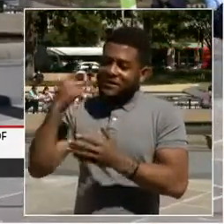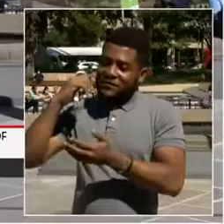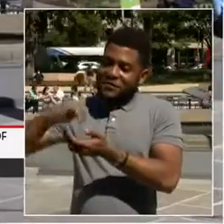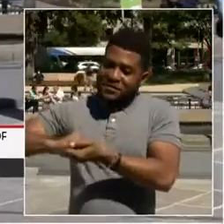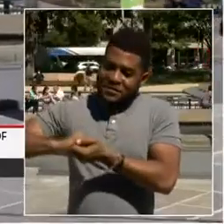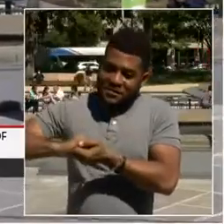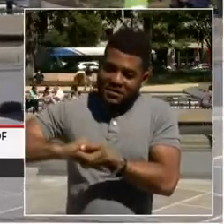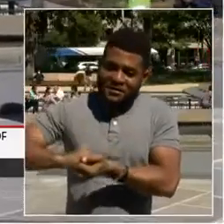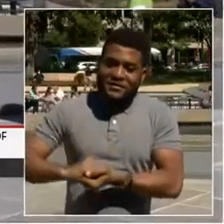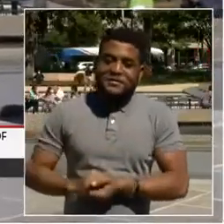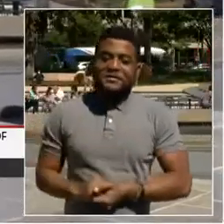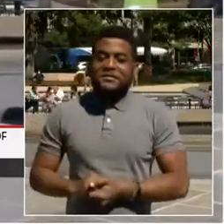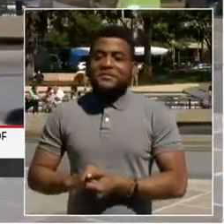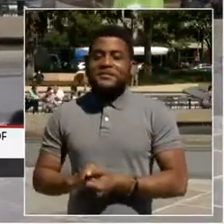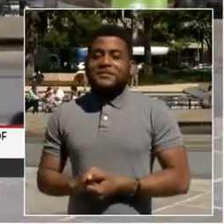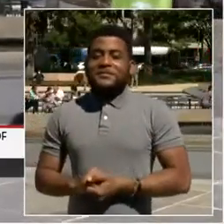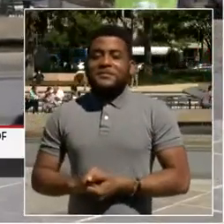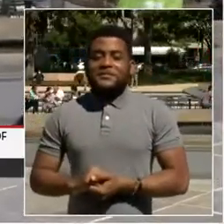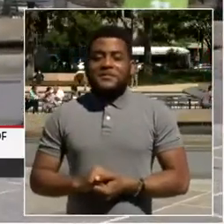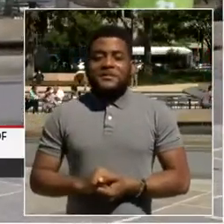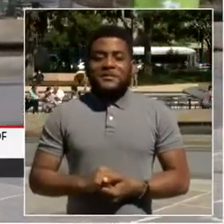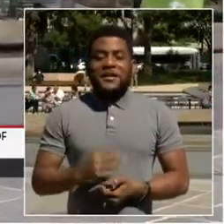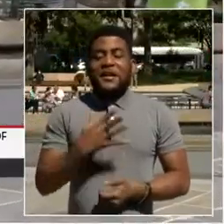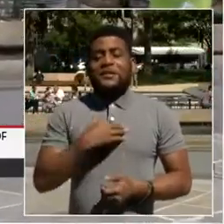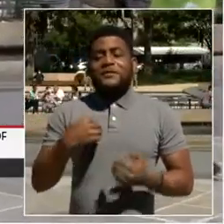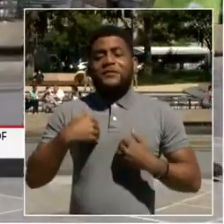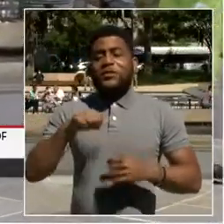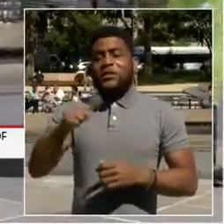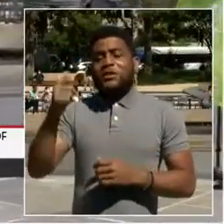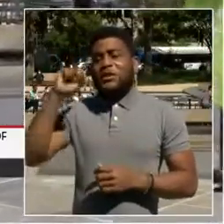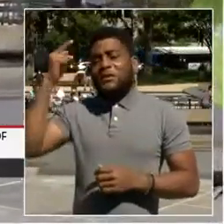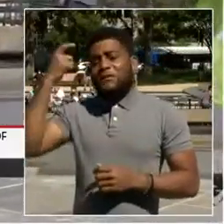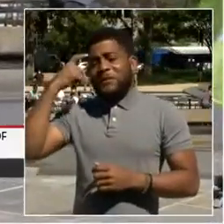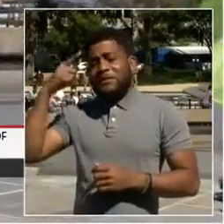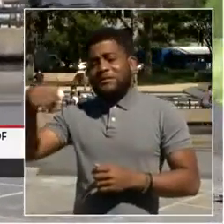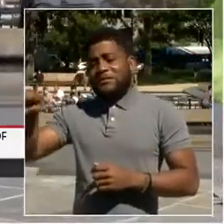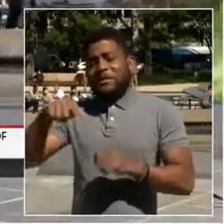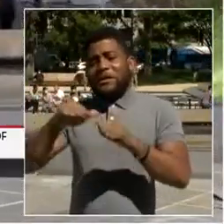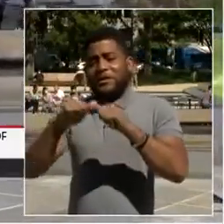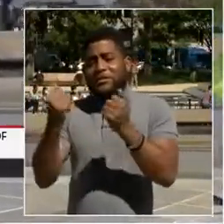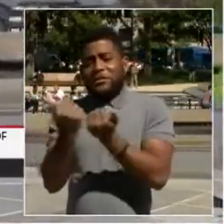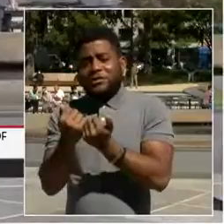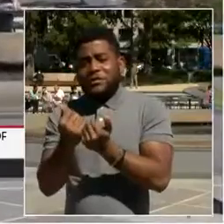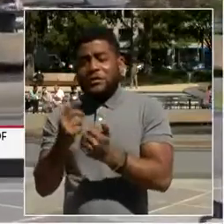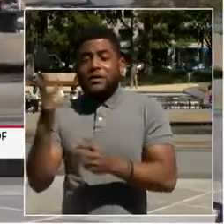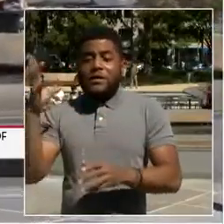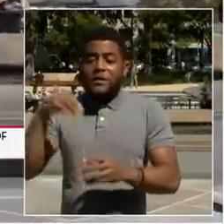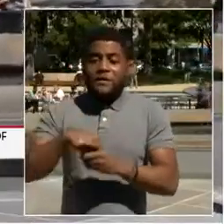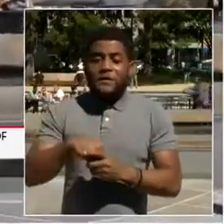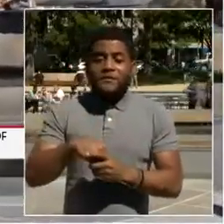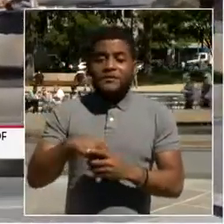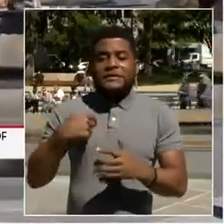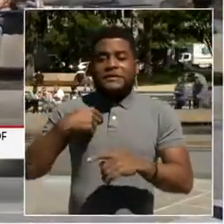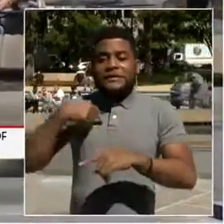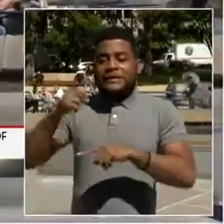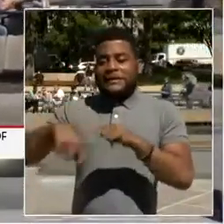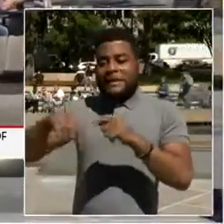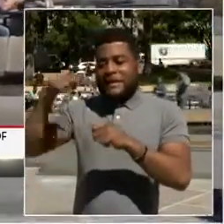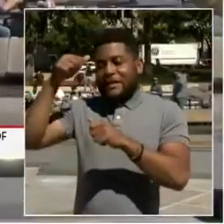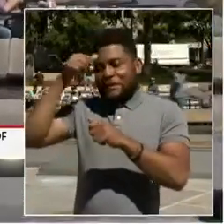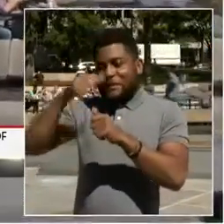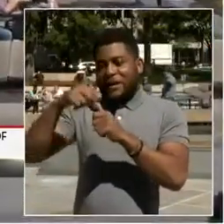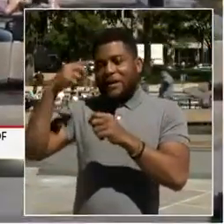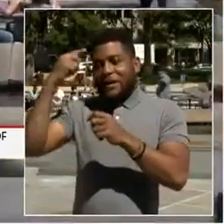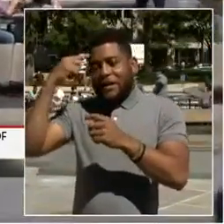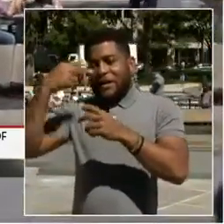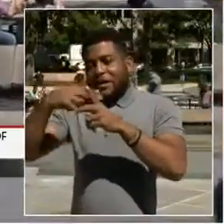And then there was a number of government agencies that were involved. I cannot list all of them, but if